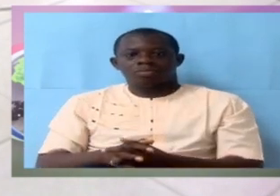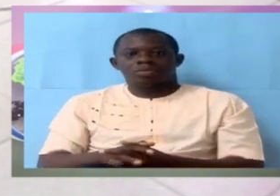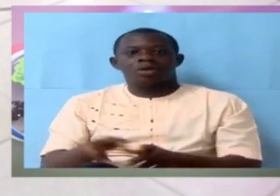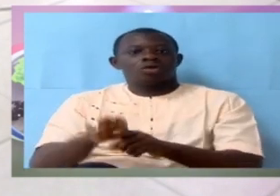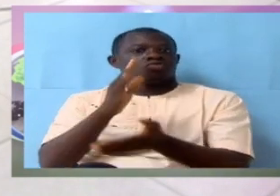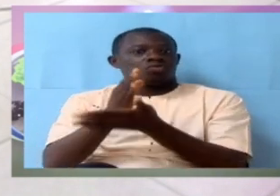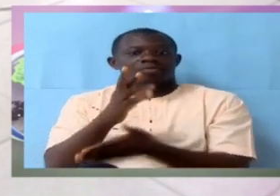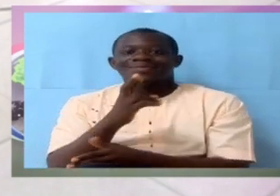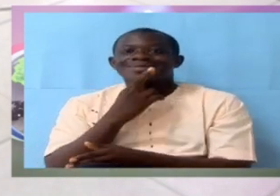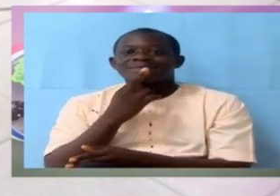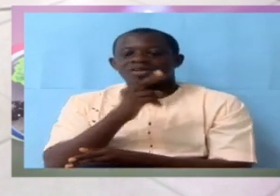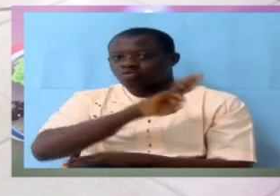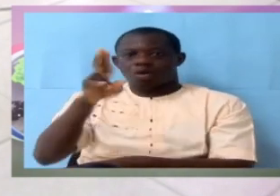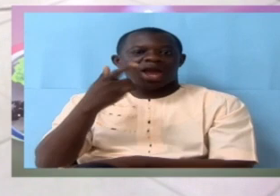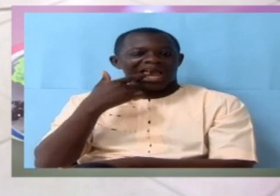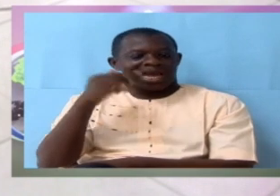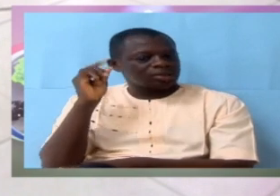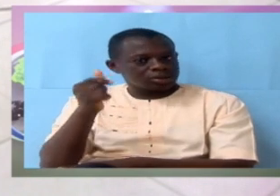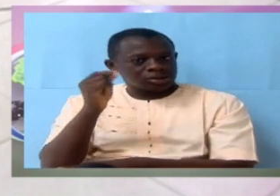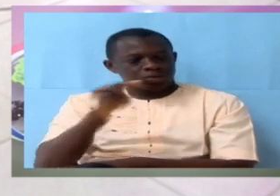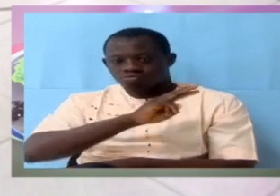I'm not regretting that I came here.